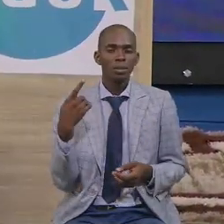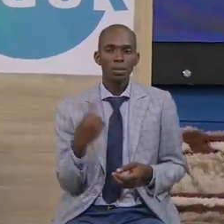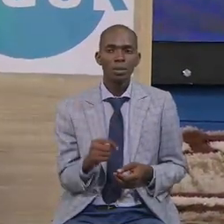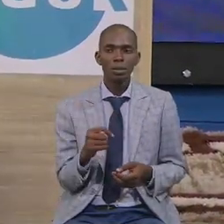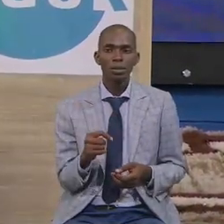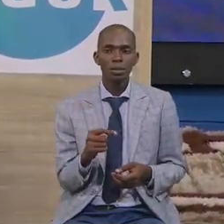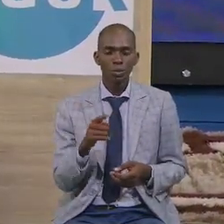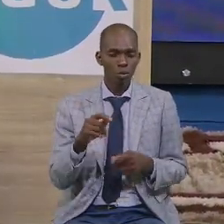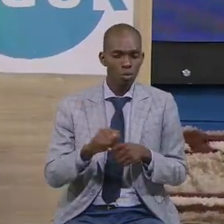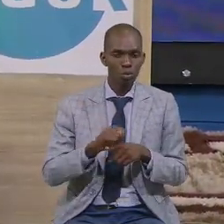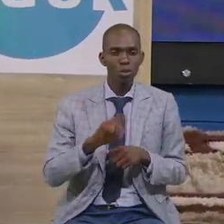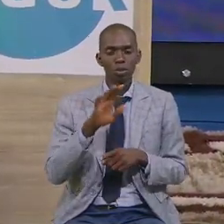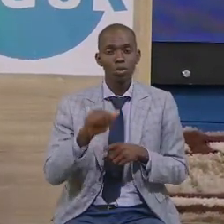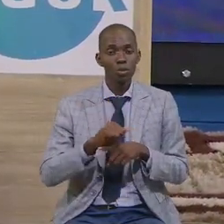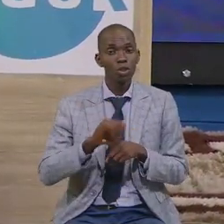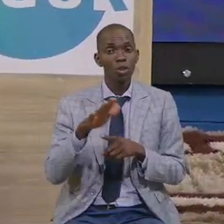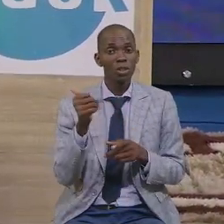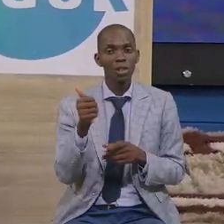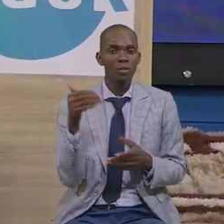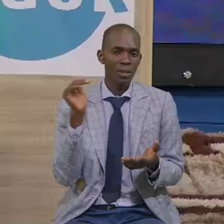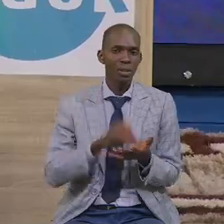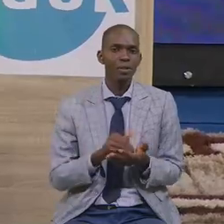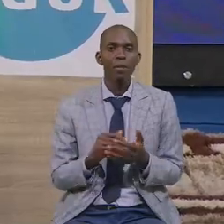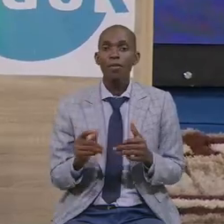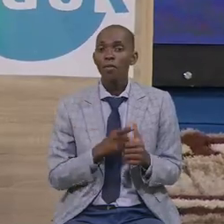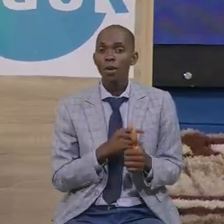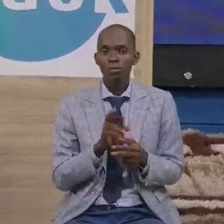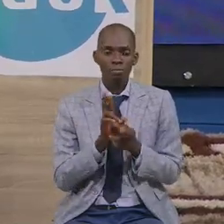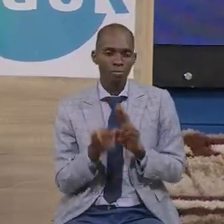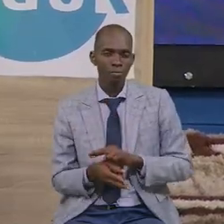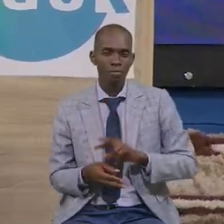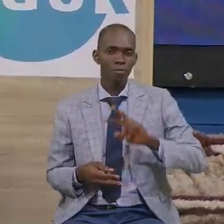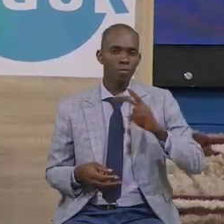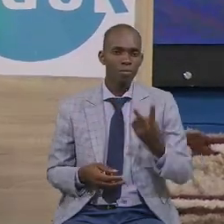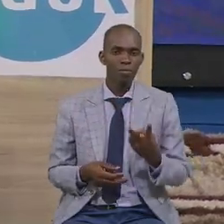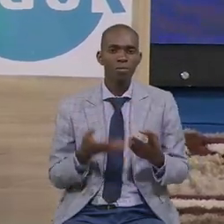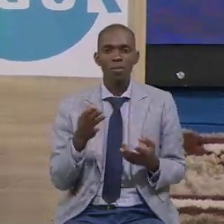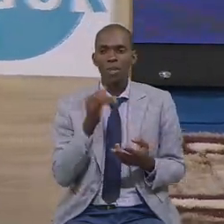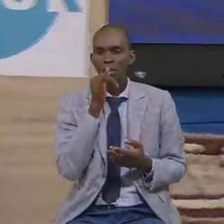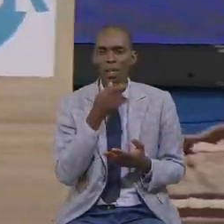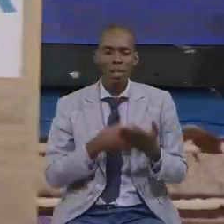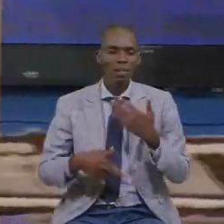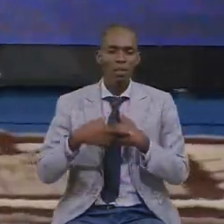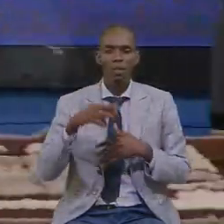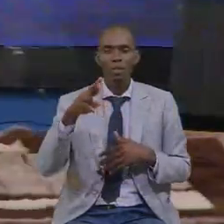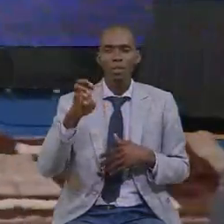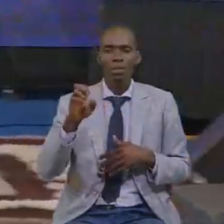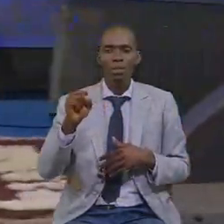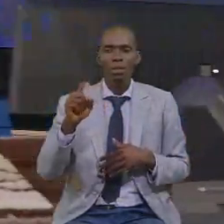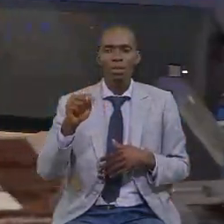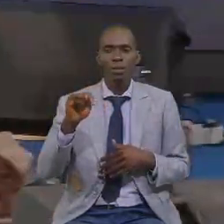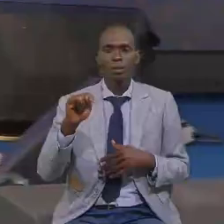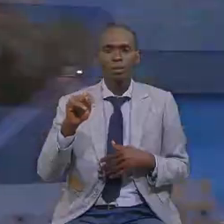yourself again. First, there's repentance. Second, there is restitution, that you make